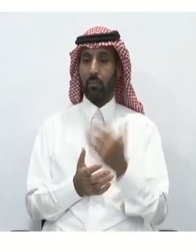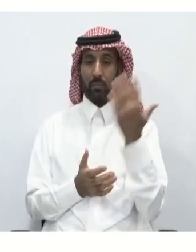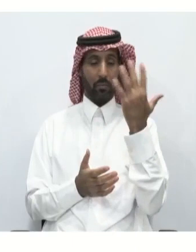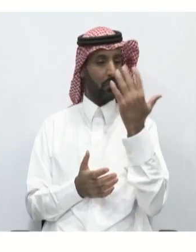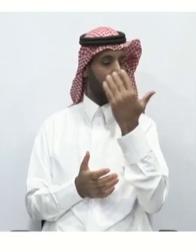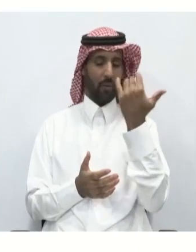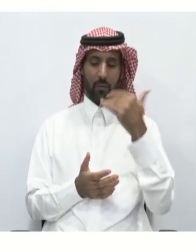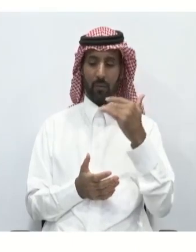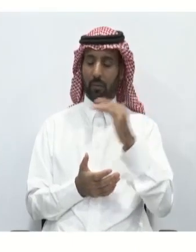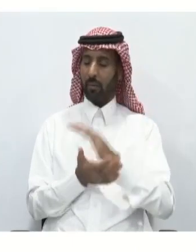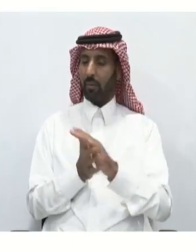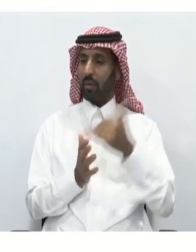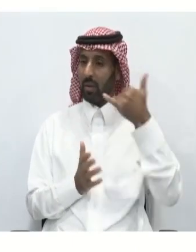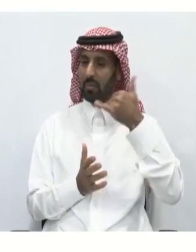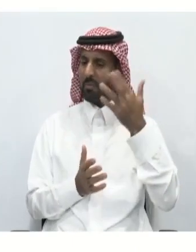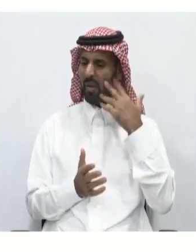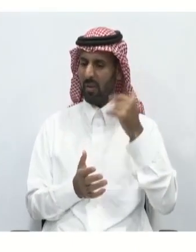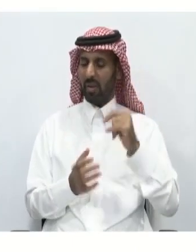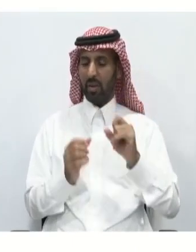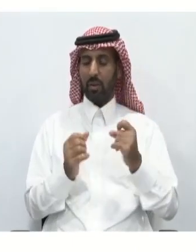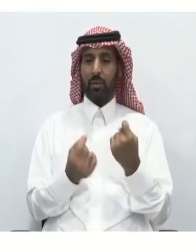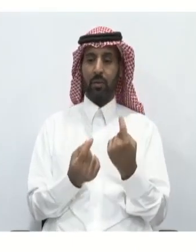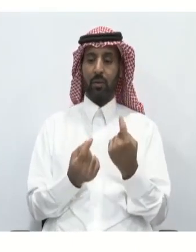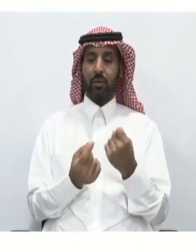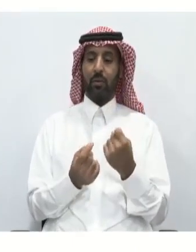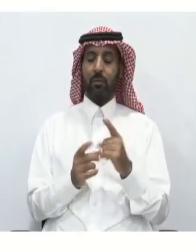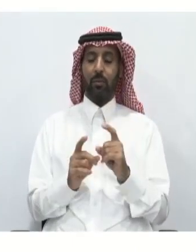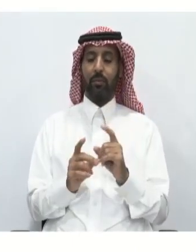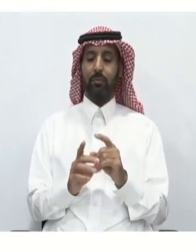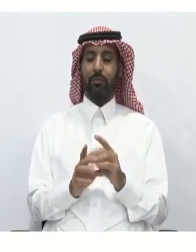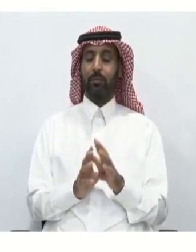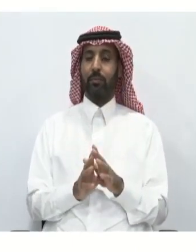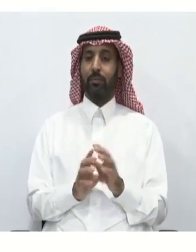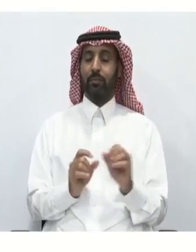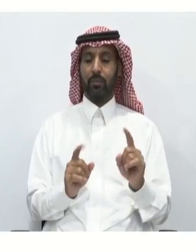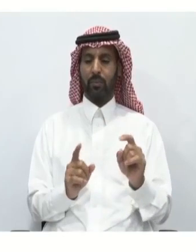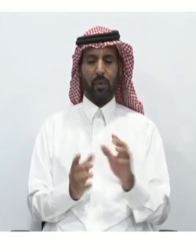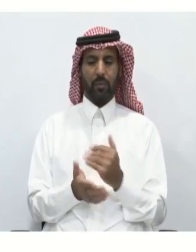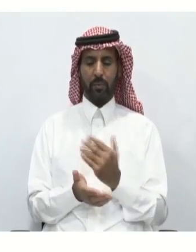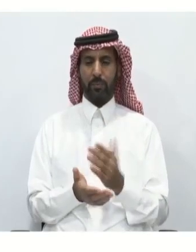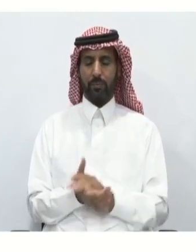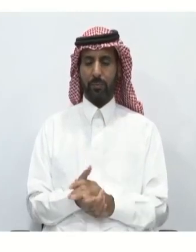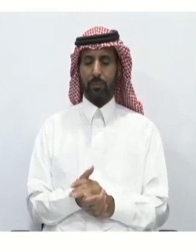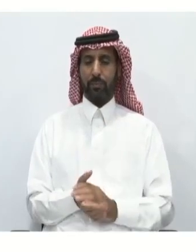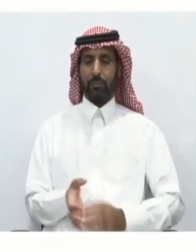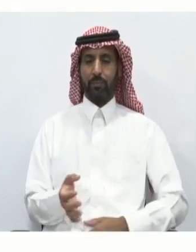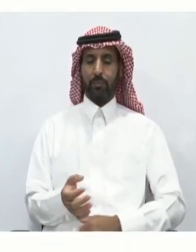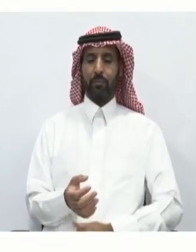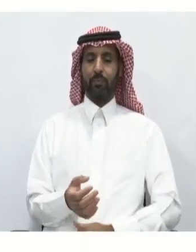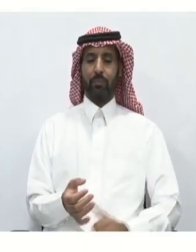no email, no cell phone, no nothing. He is trying to be cut off from his